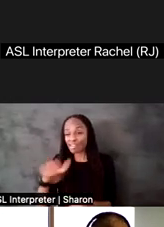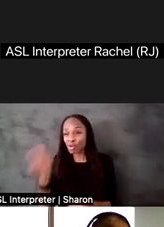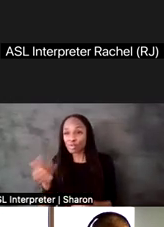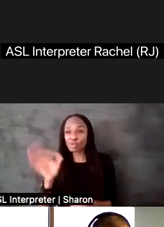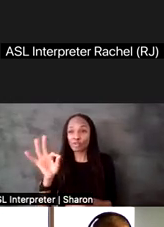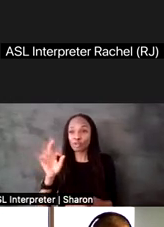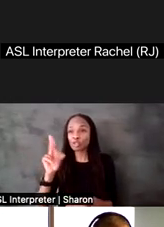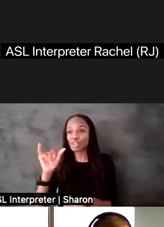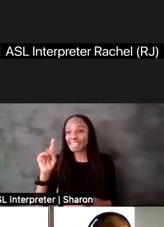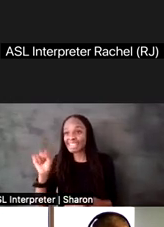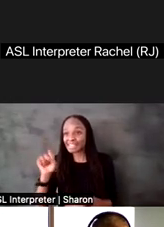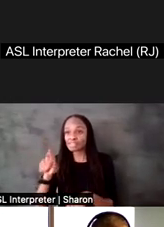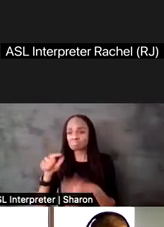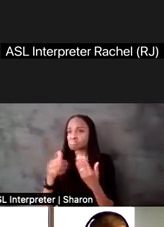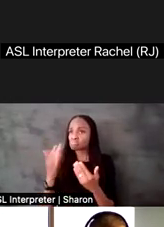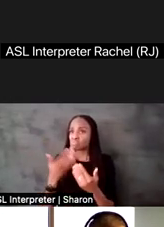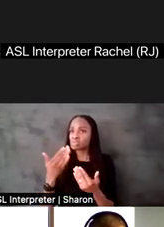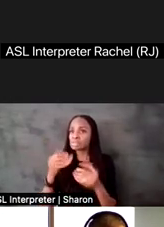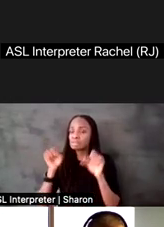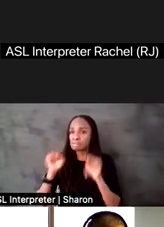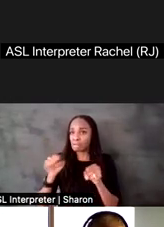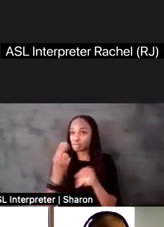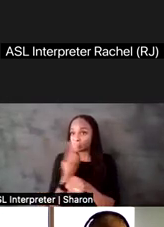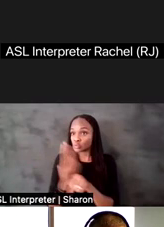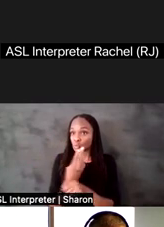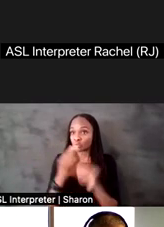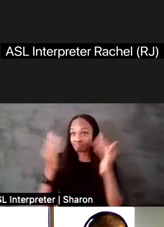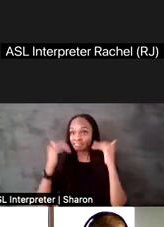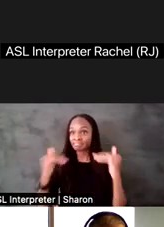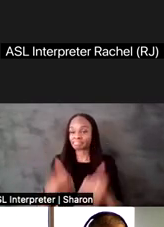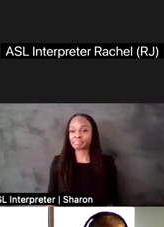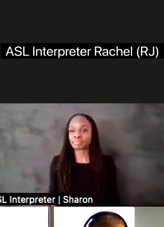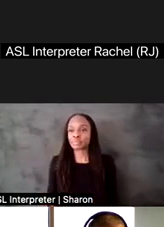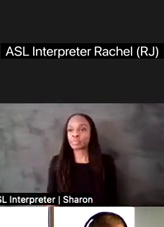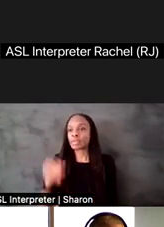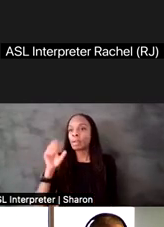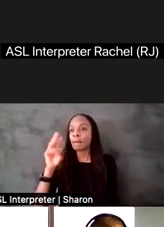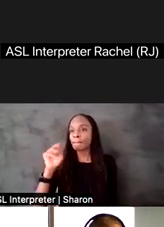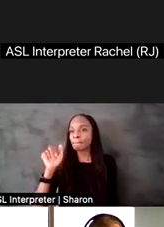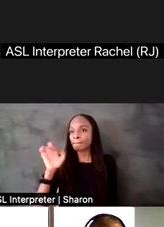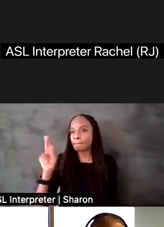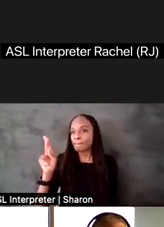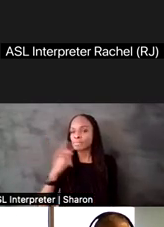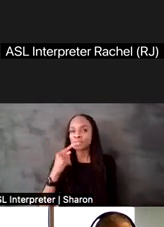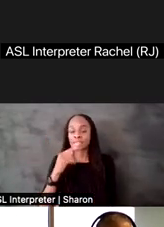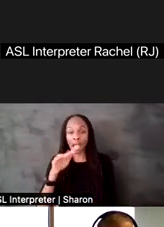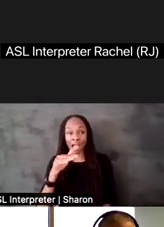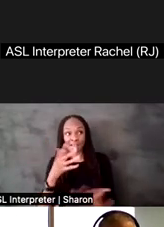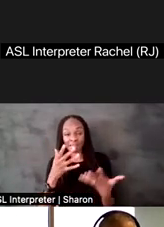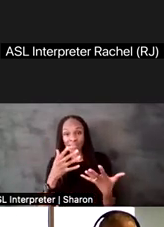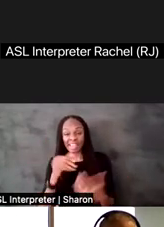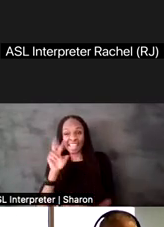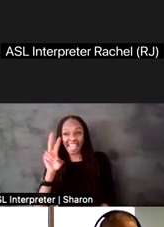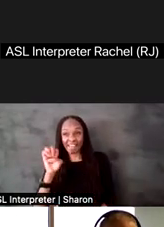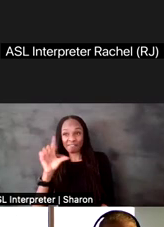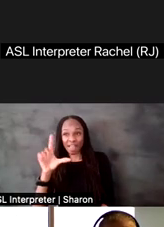things to look at, and they're easy to install. Next slide, please. And just one thing, just to make sure Yes. that it's Velcro to the